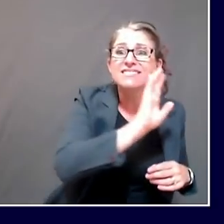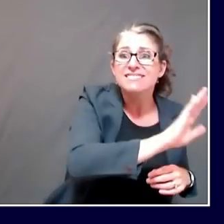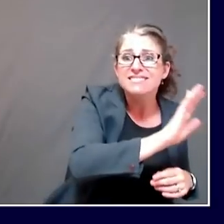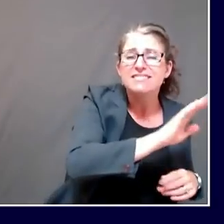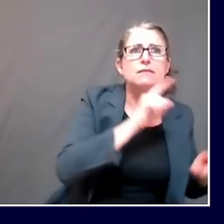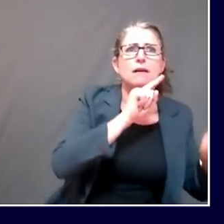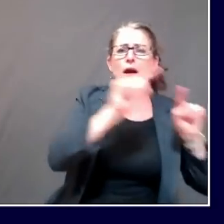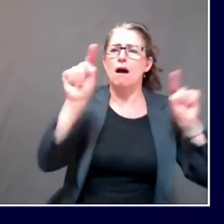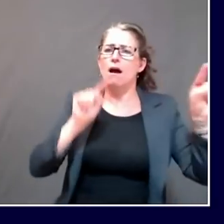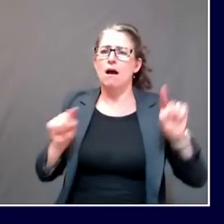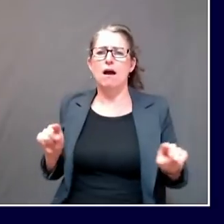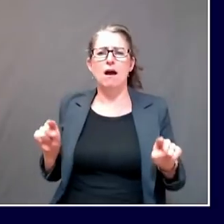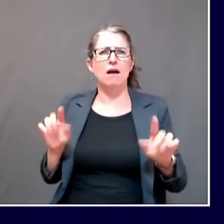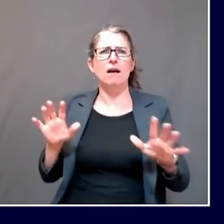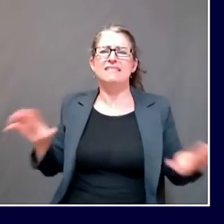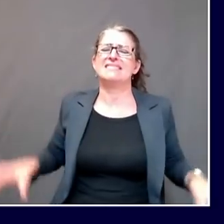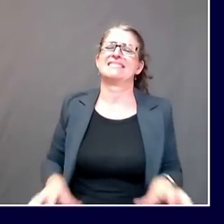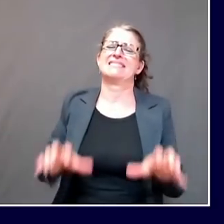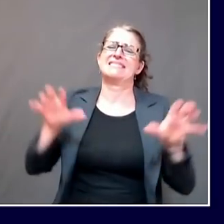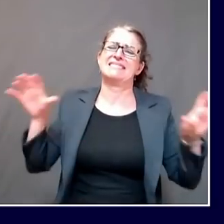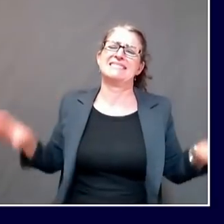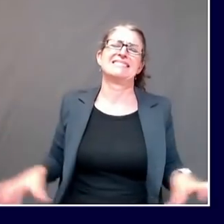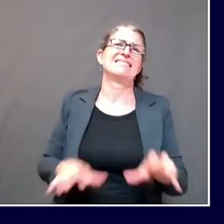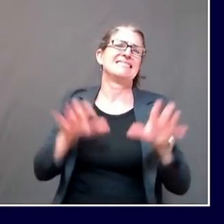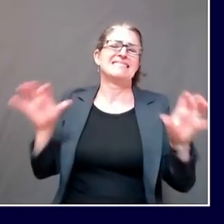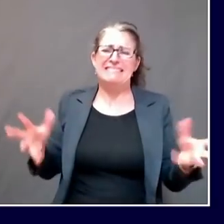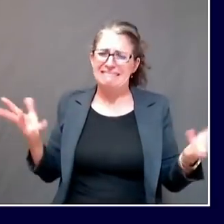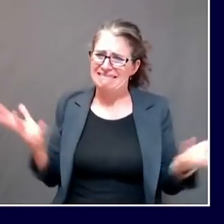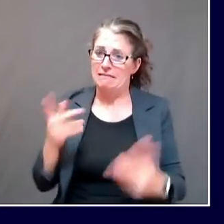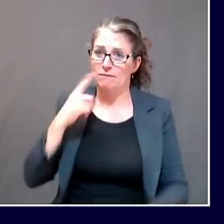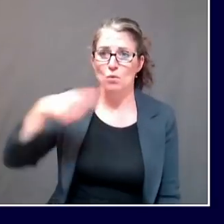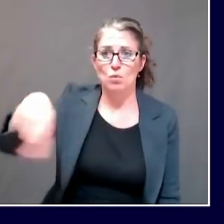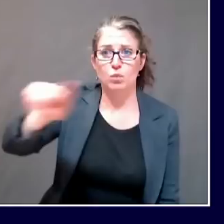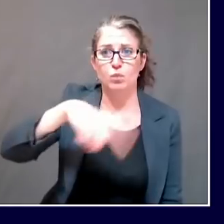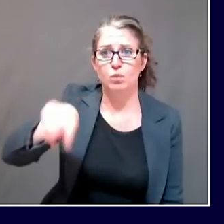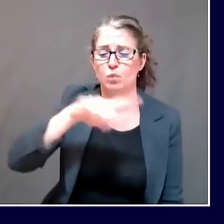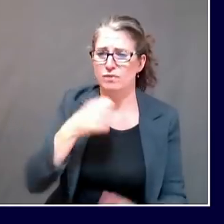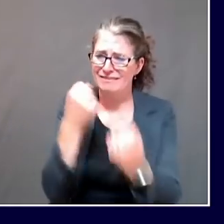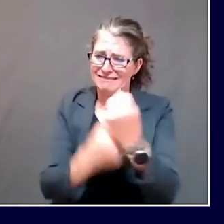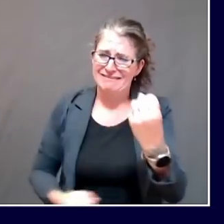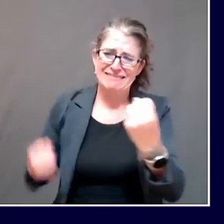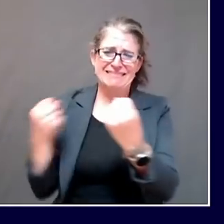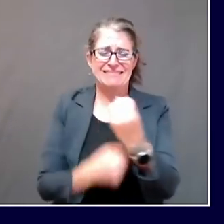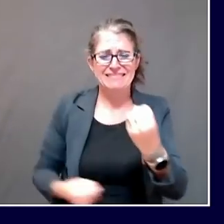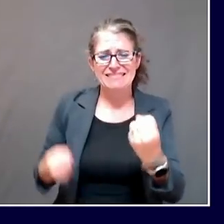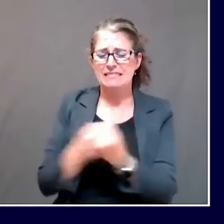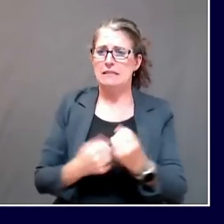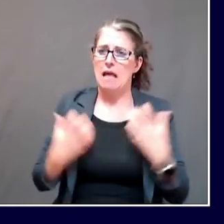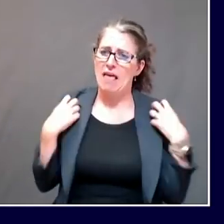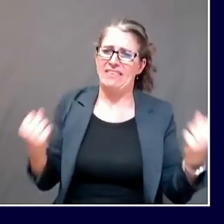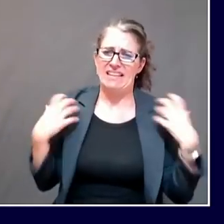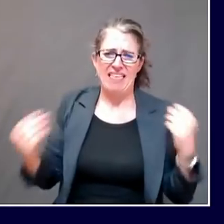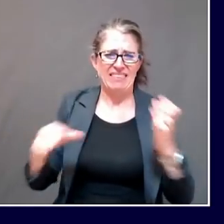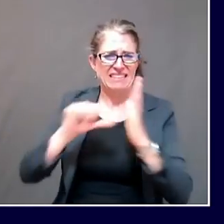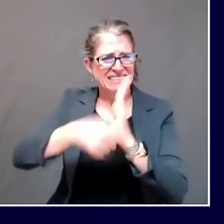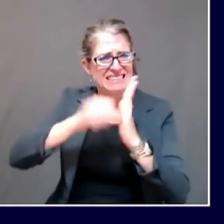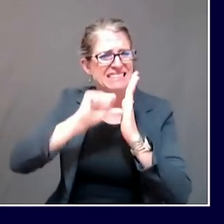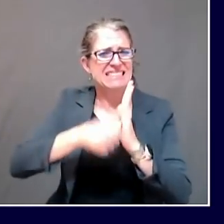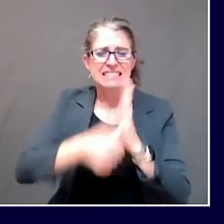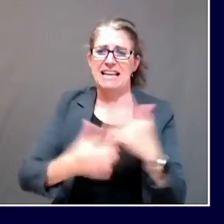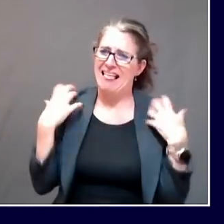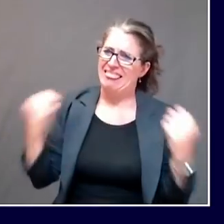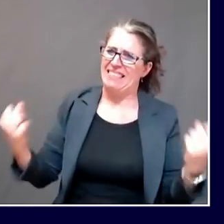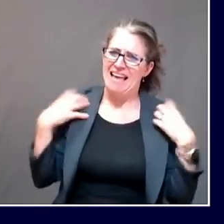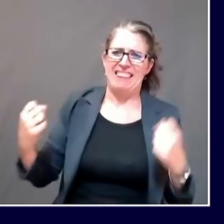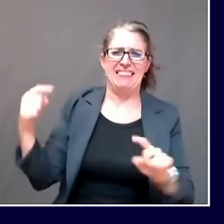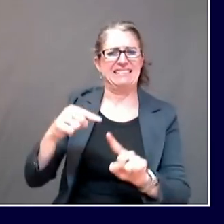and infection rates, as well as a robust real estate market over the summer for our economic recovery to date. So people are feeling